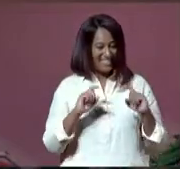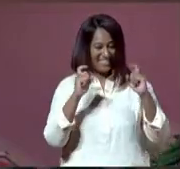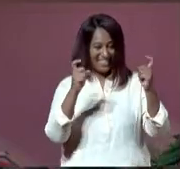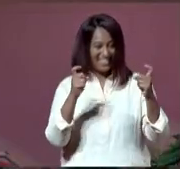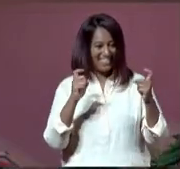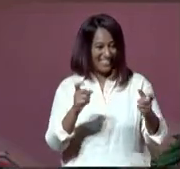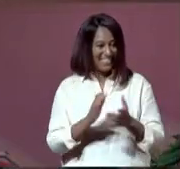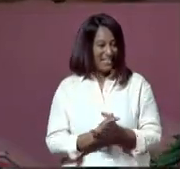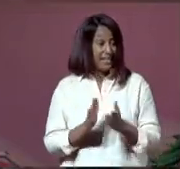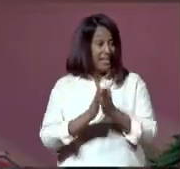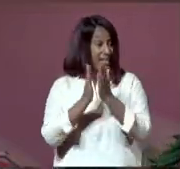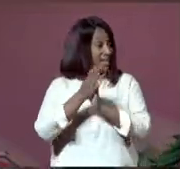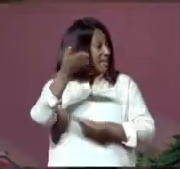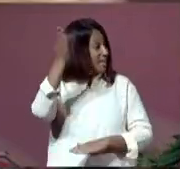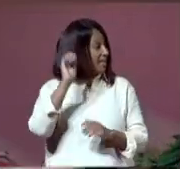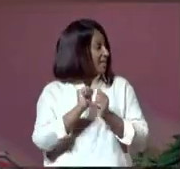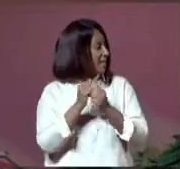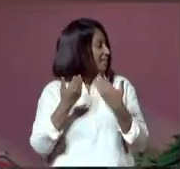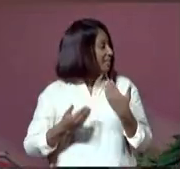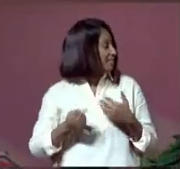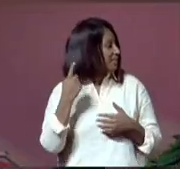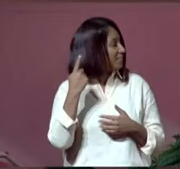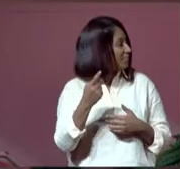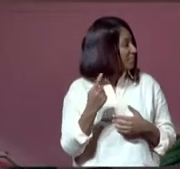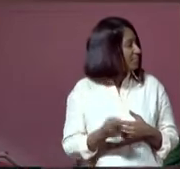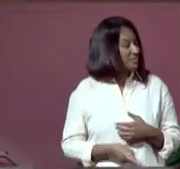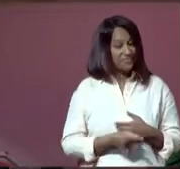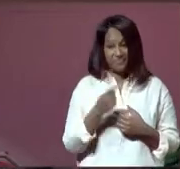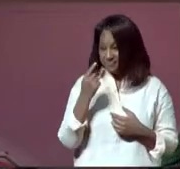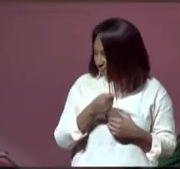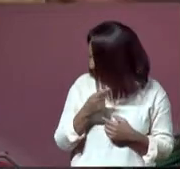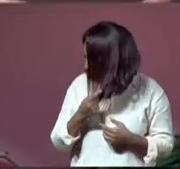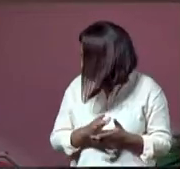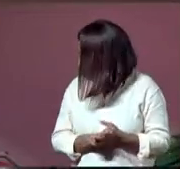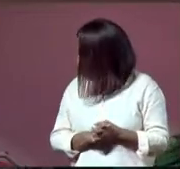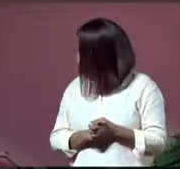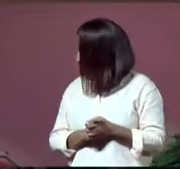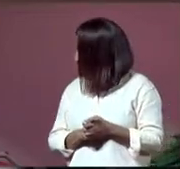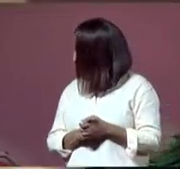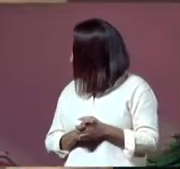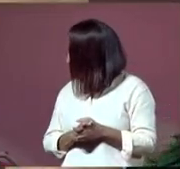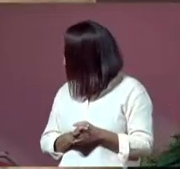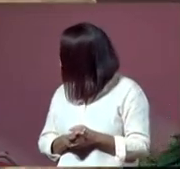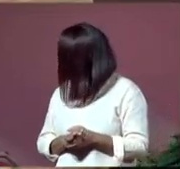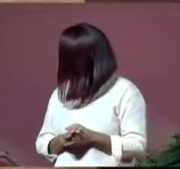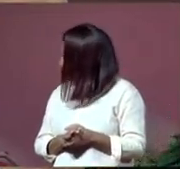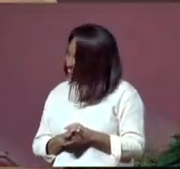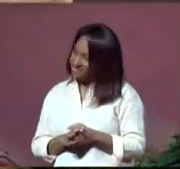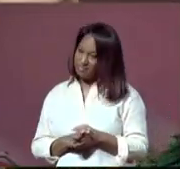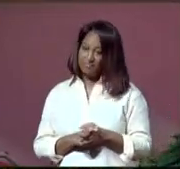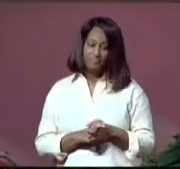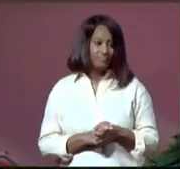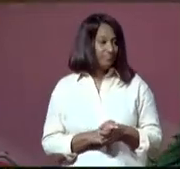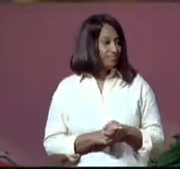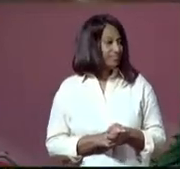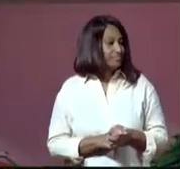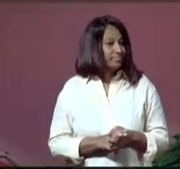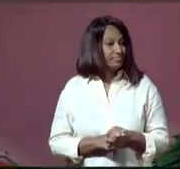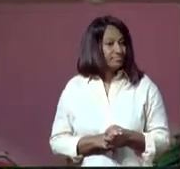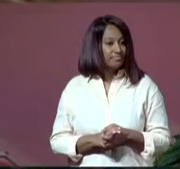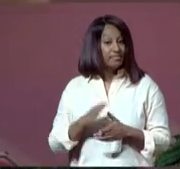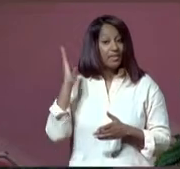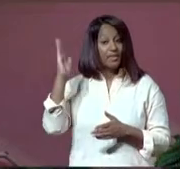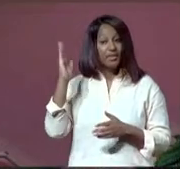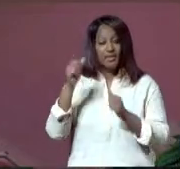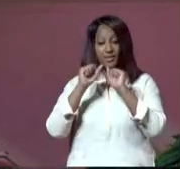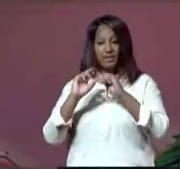is. Praise God with me for Bishop Rudolph McKissick, for the word that blessed us in such a powerful way.